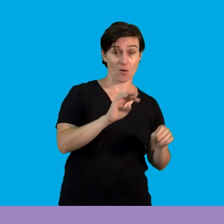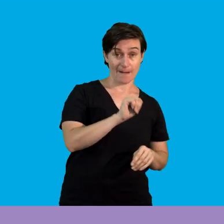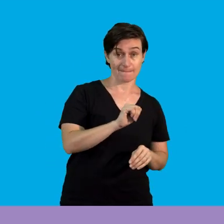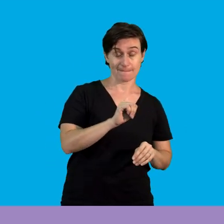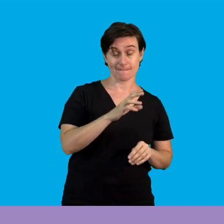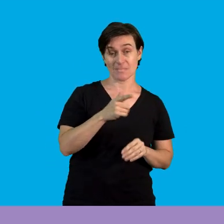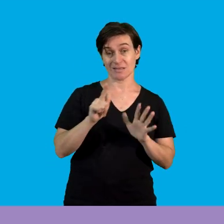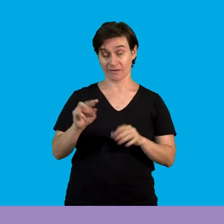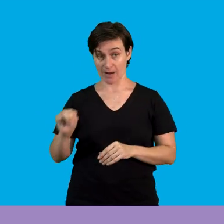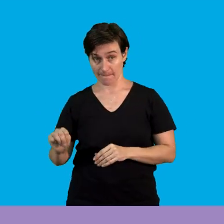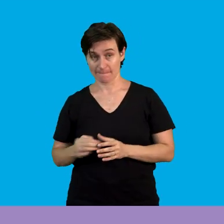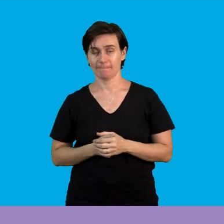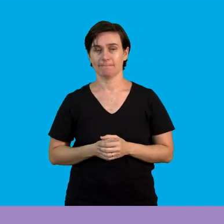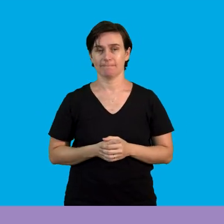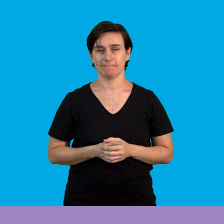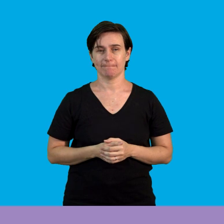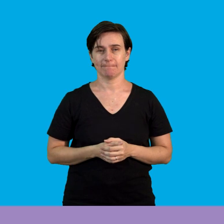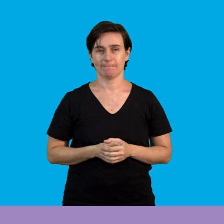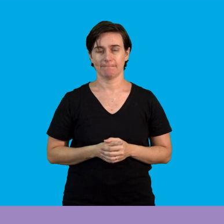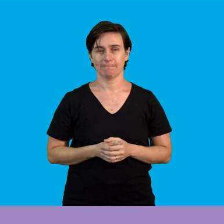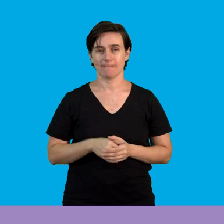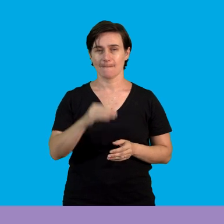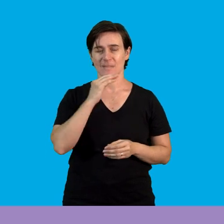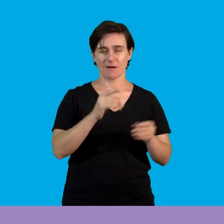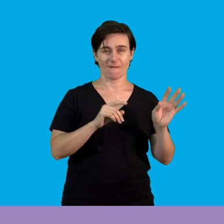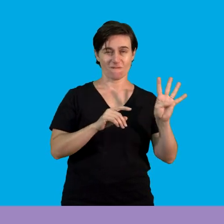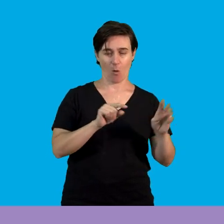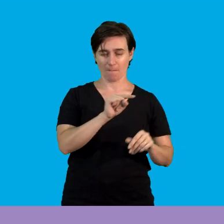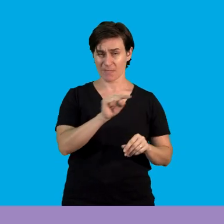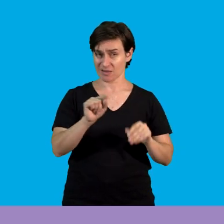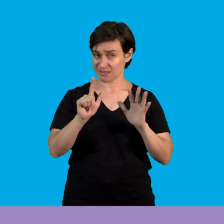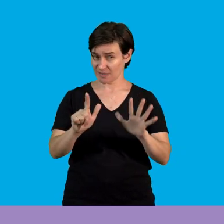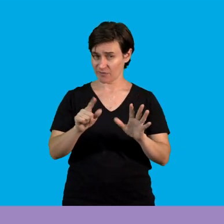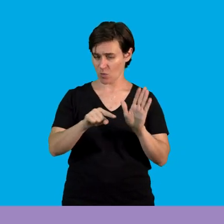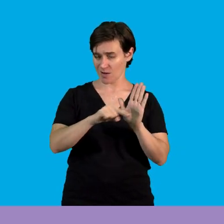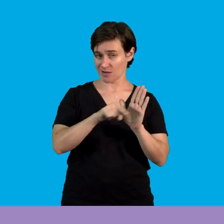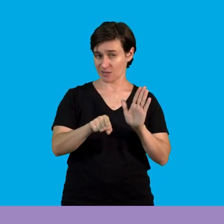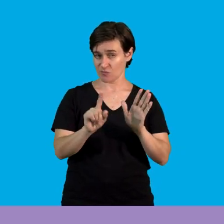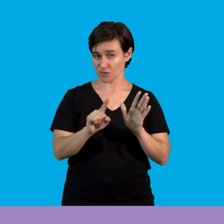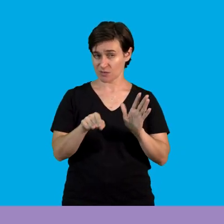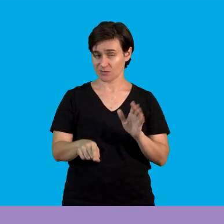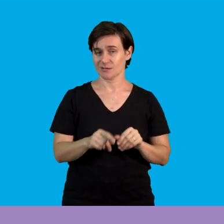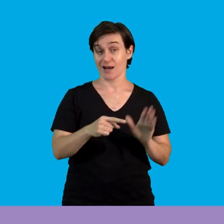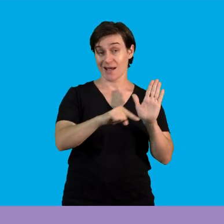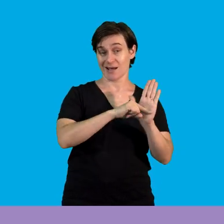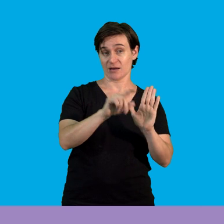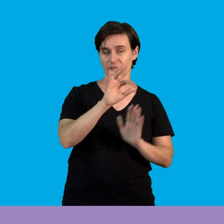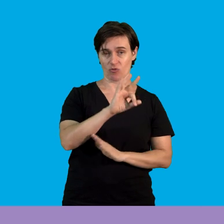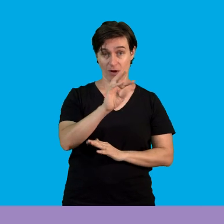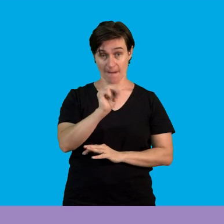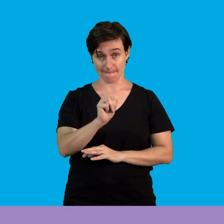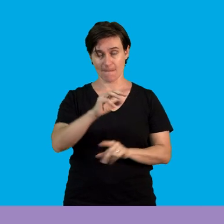m, 4m and 7m, and the outcome would be 4 minus 7 is